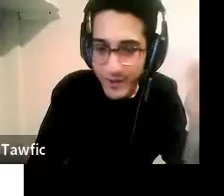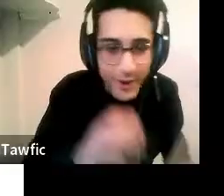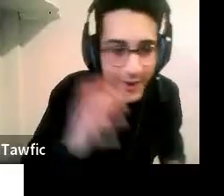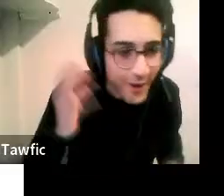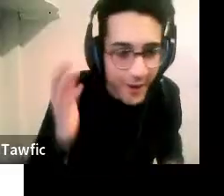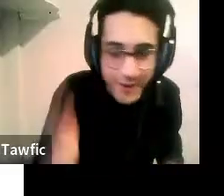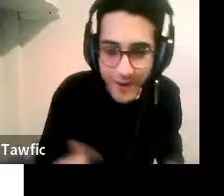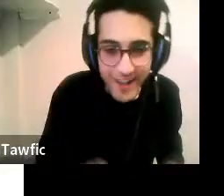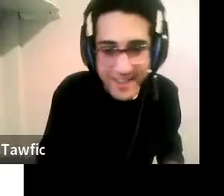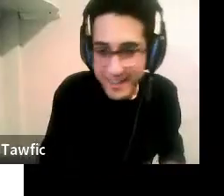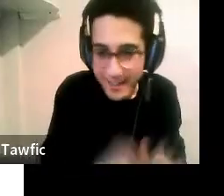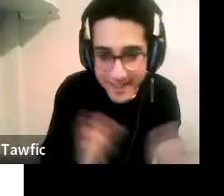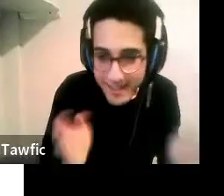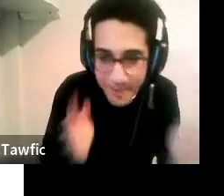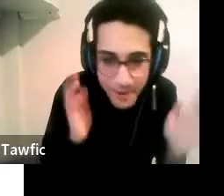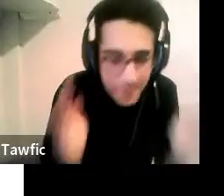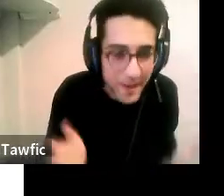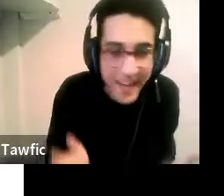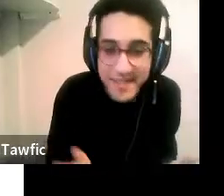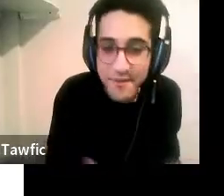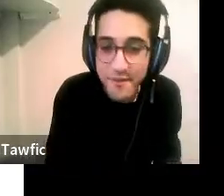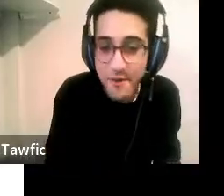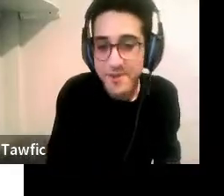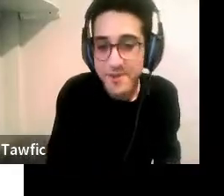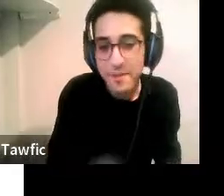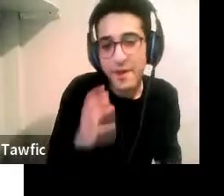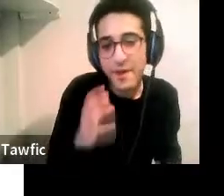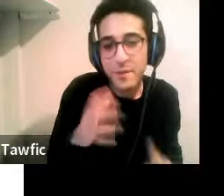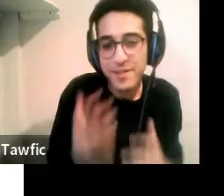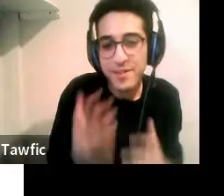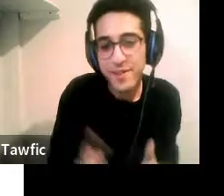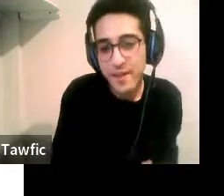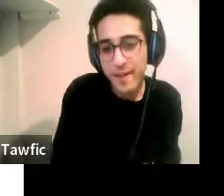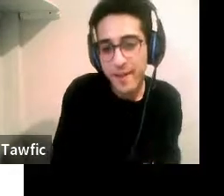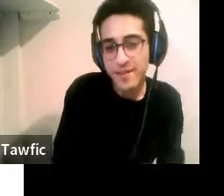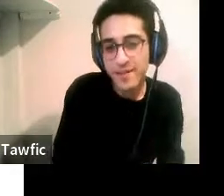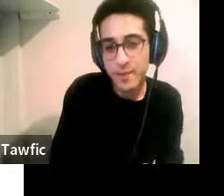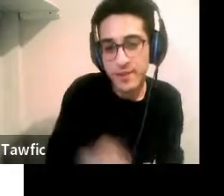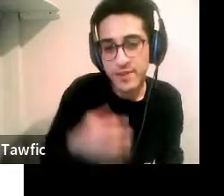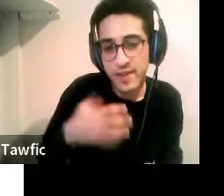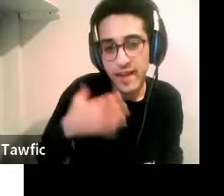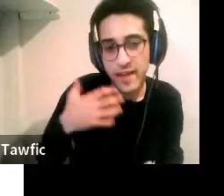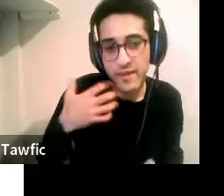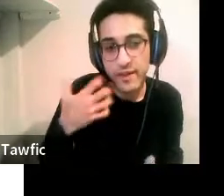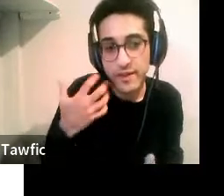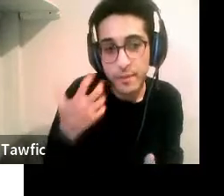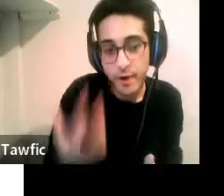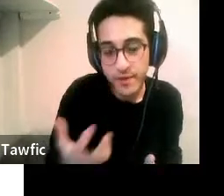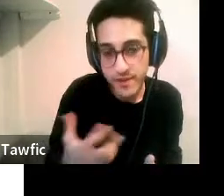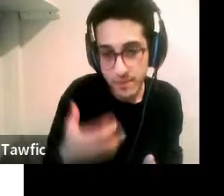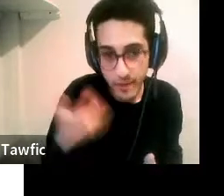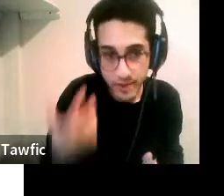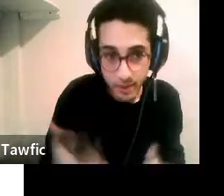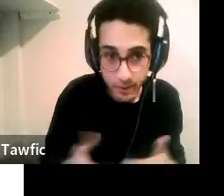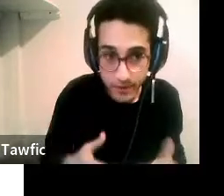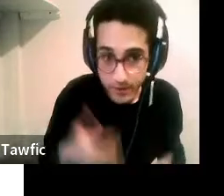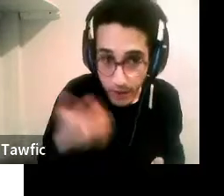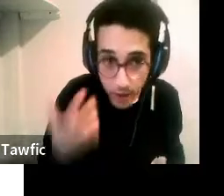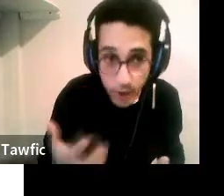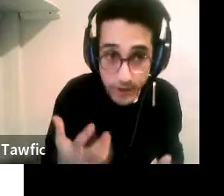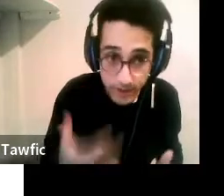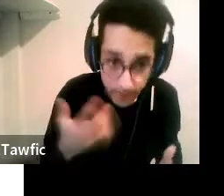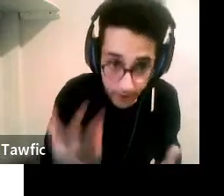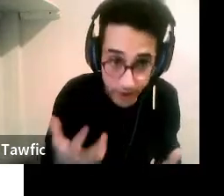So on the right is a typical plate of food, but what's interesting about it was the process in which it